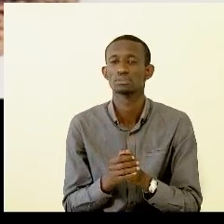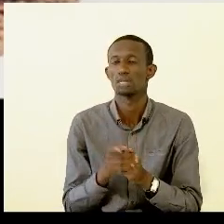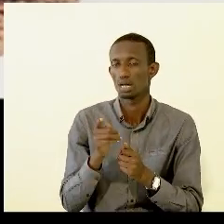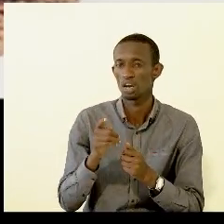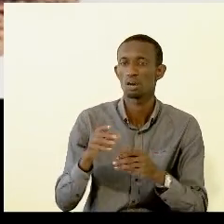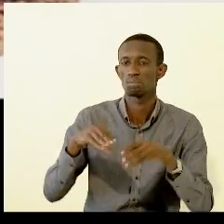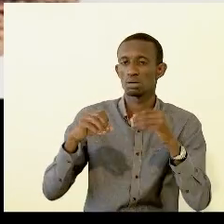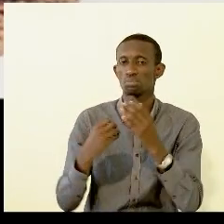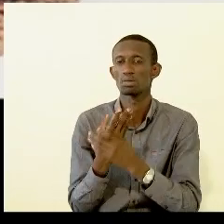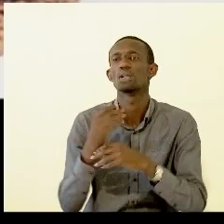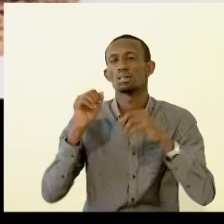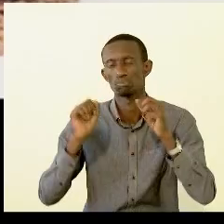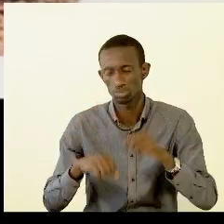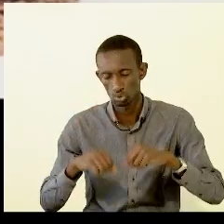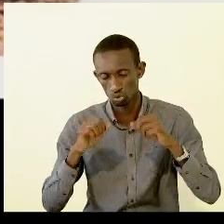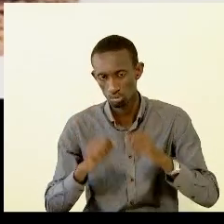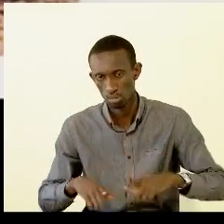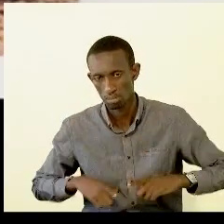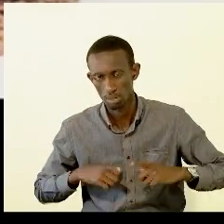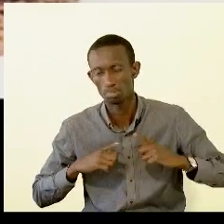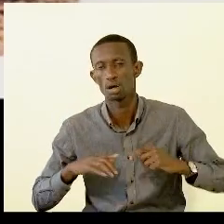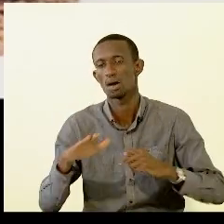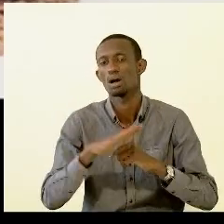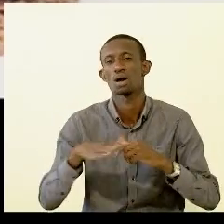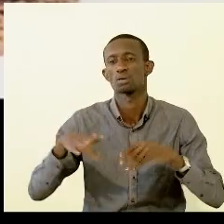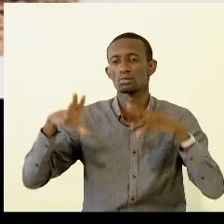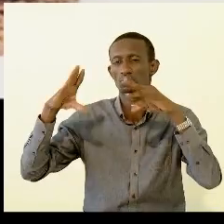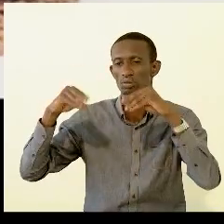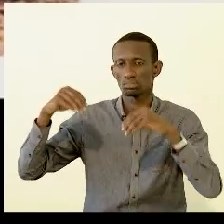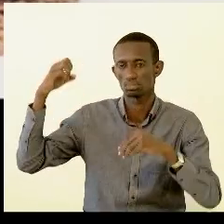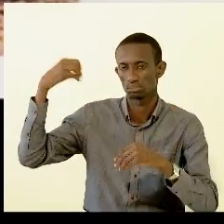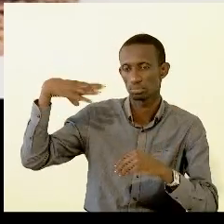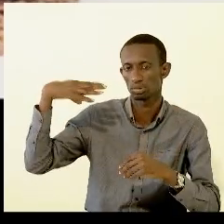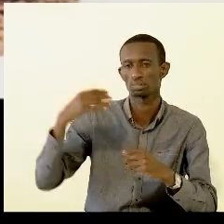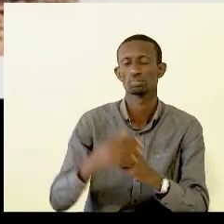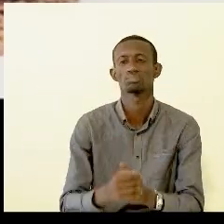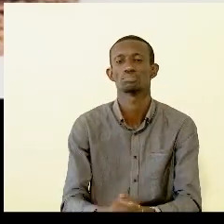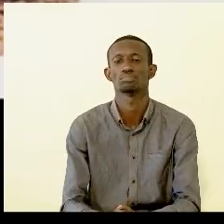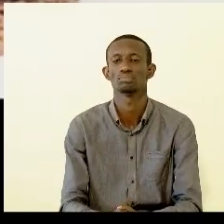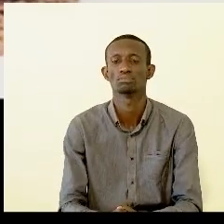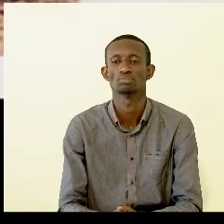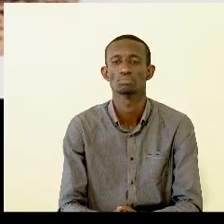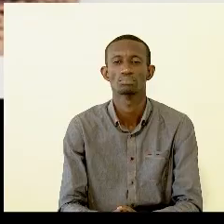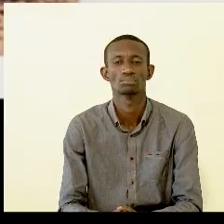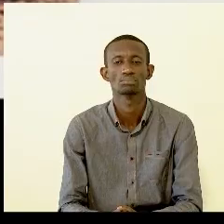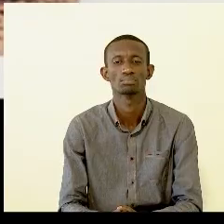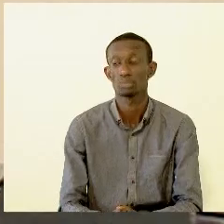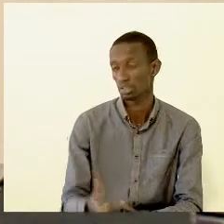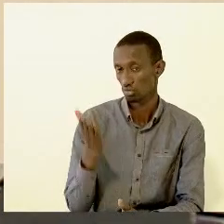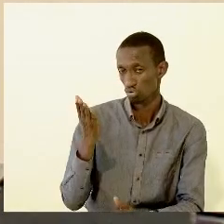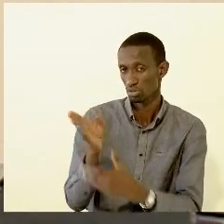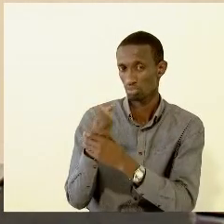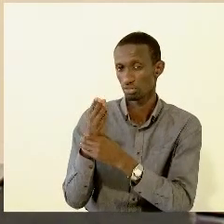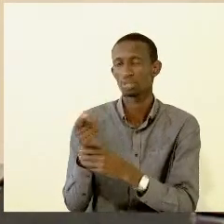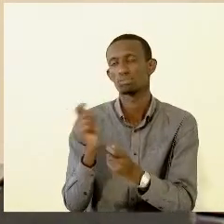able to live in the dry place or in the dry regions. So those are leaves which